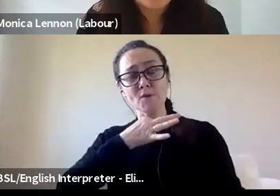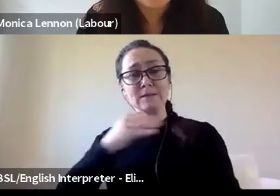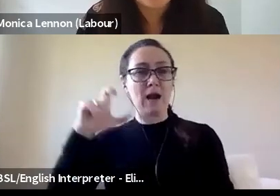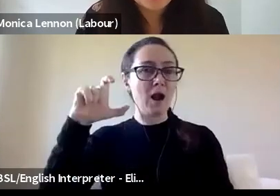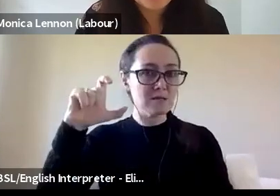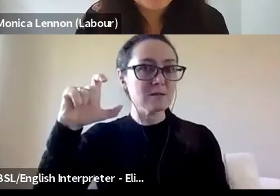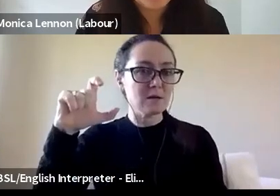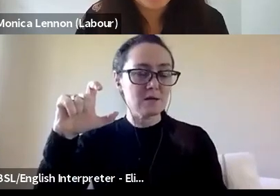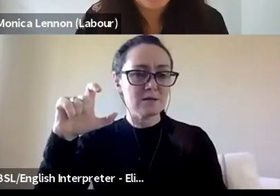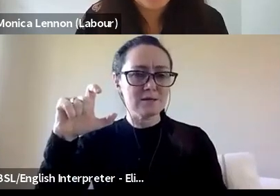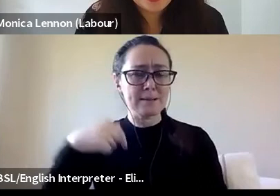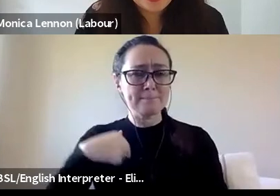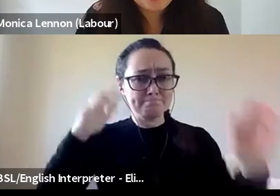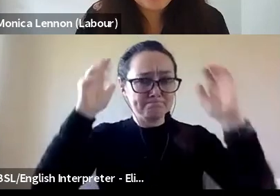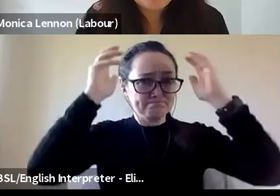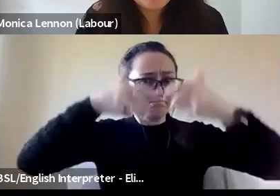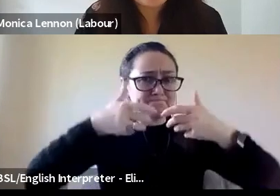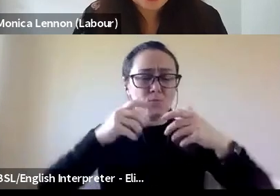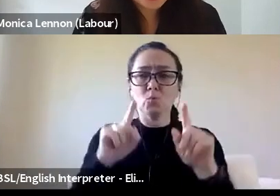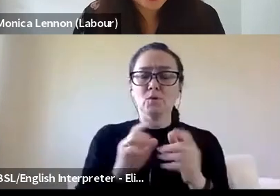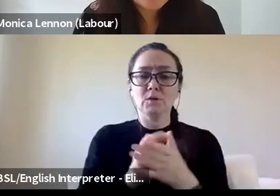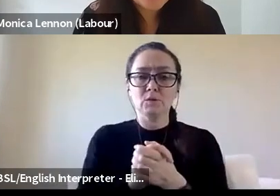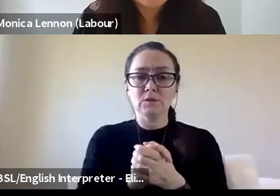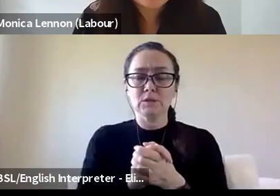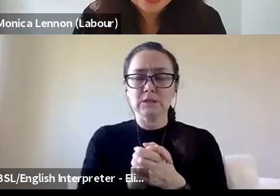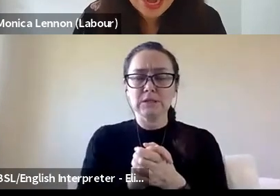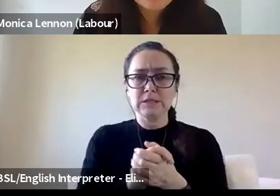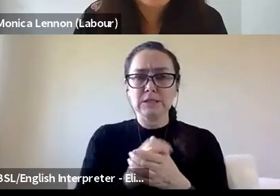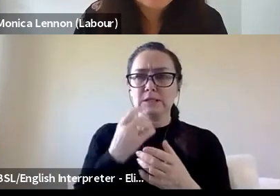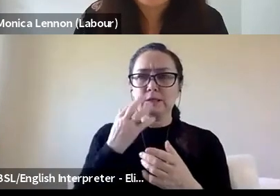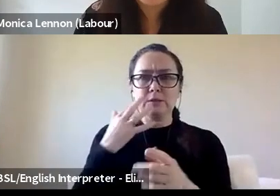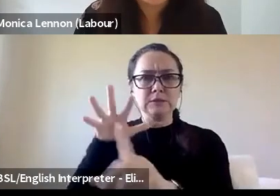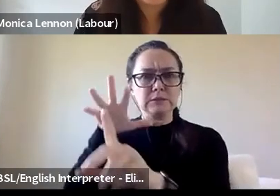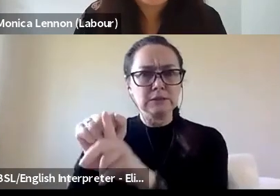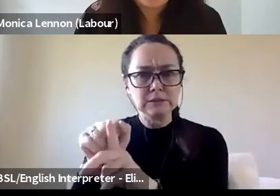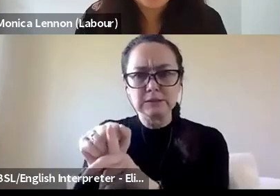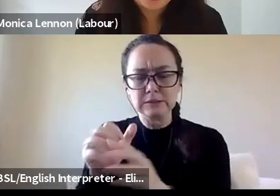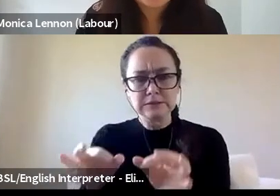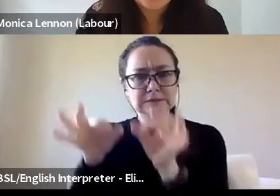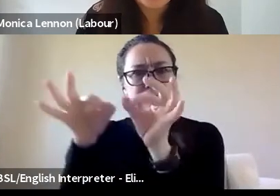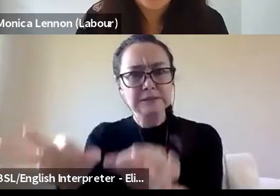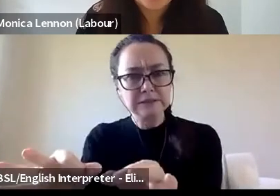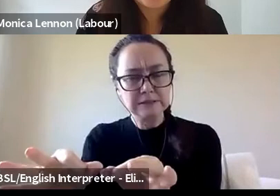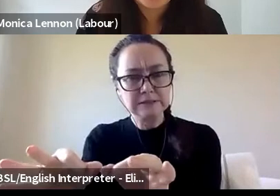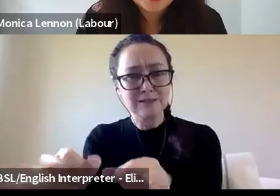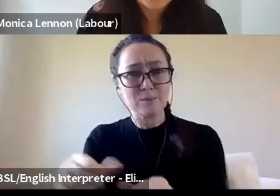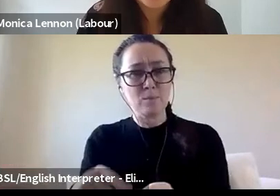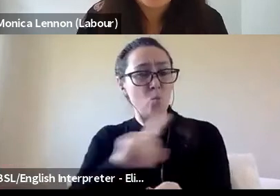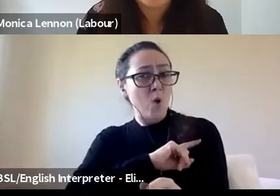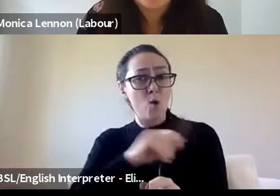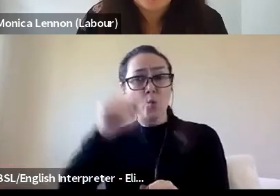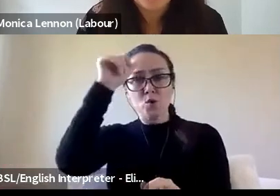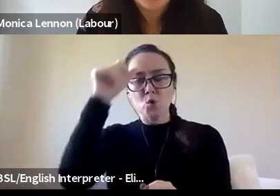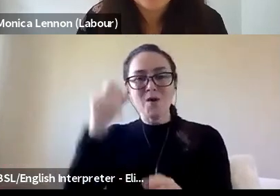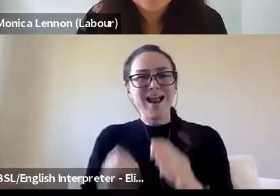concerned about the people who, in terms of diagnostics, that there are delays, and we know that getting that early diagnosis is critical to